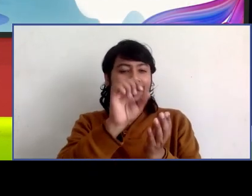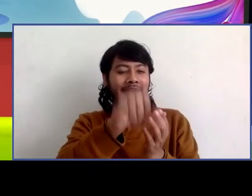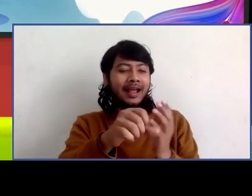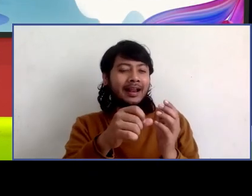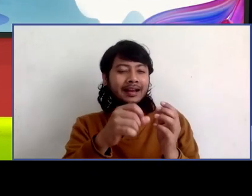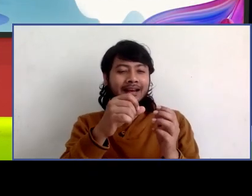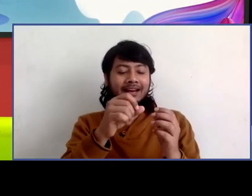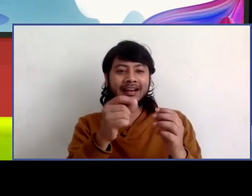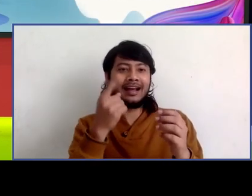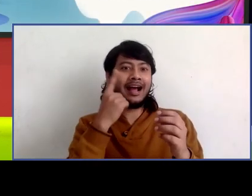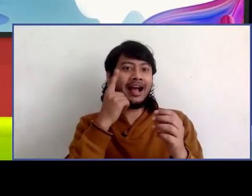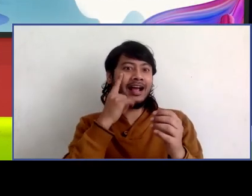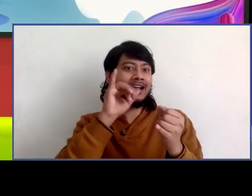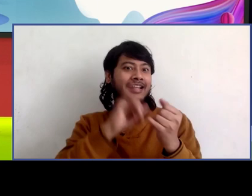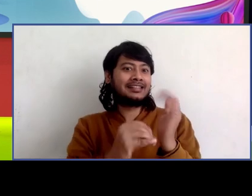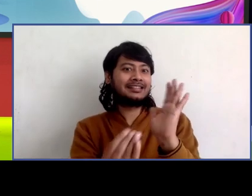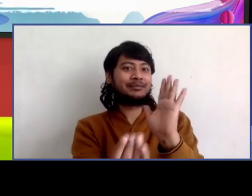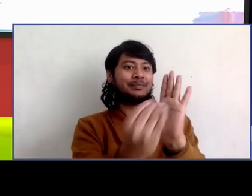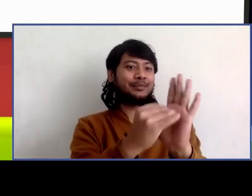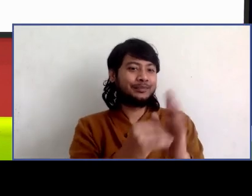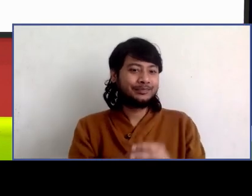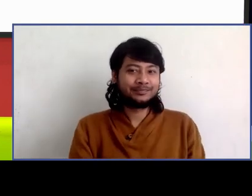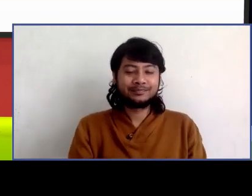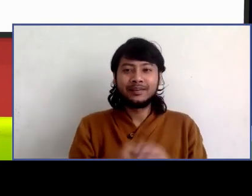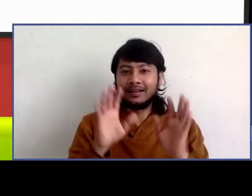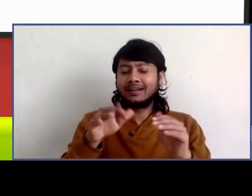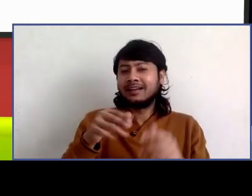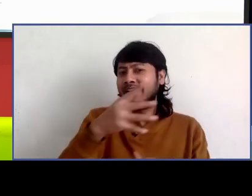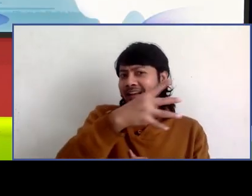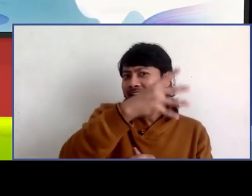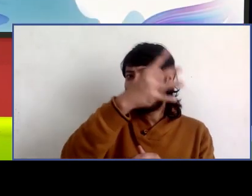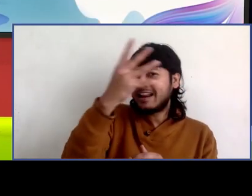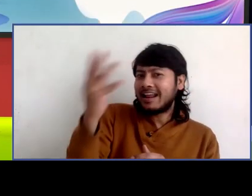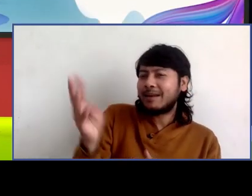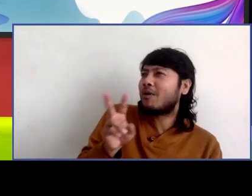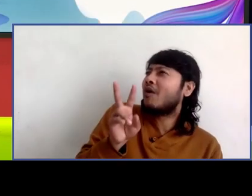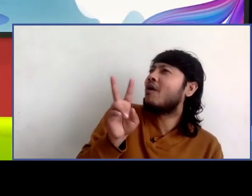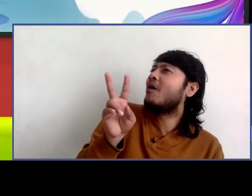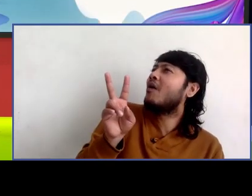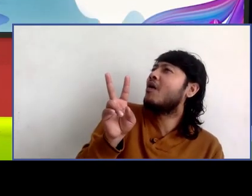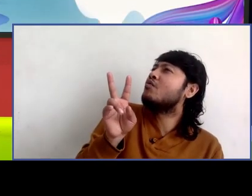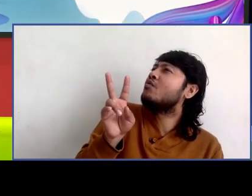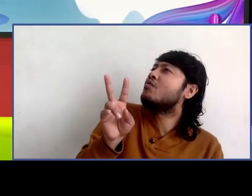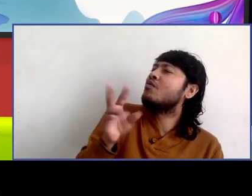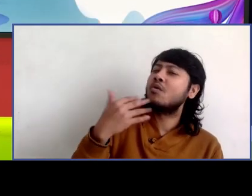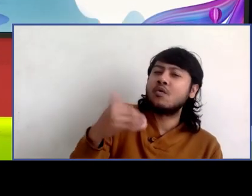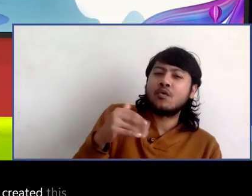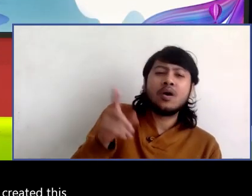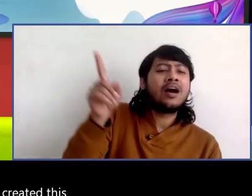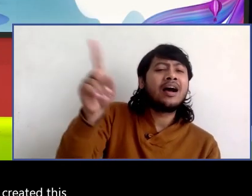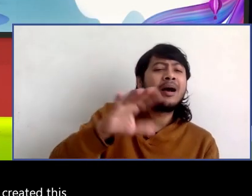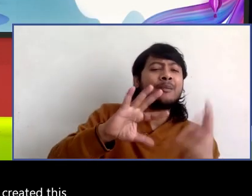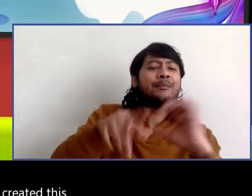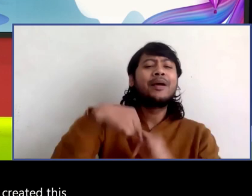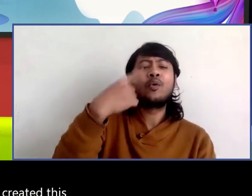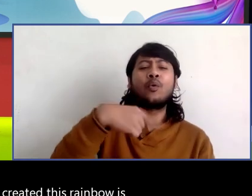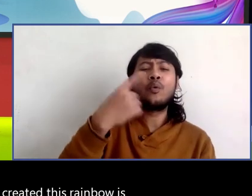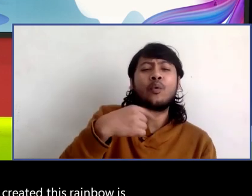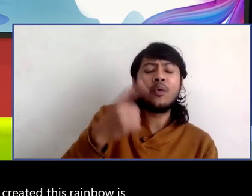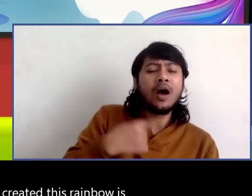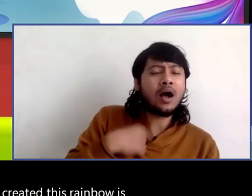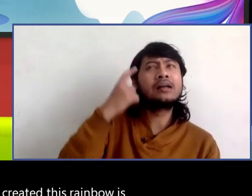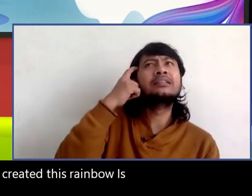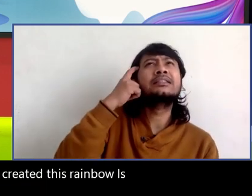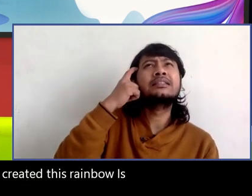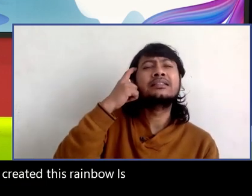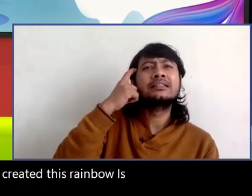these colors of the rainbow, I always wondered who created this rainbow. Is there somebody who sat and